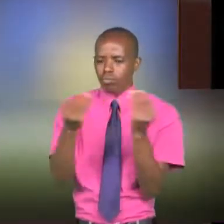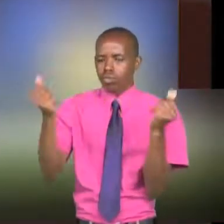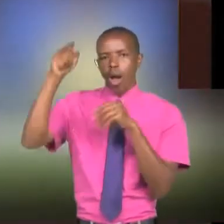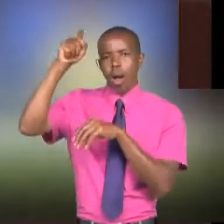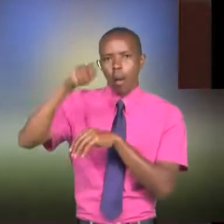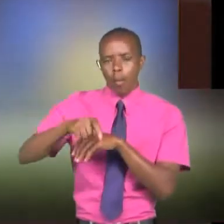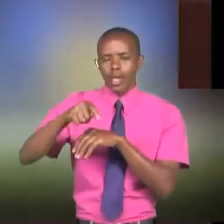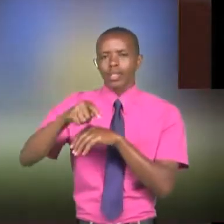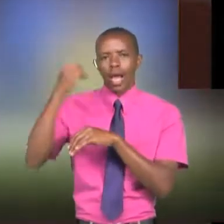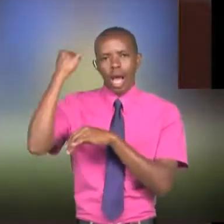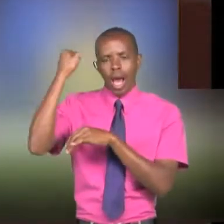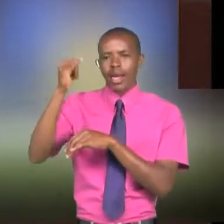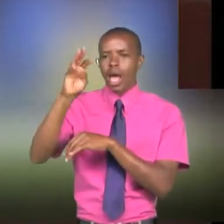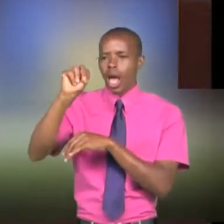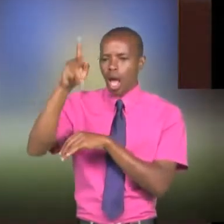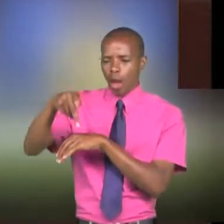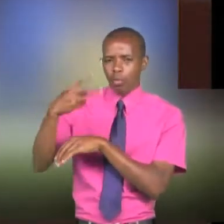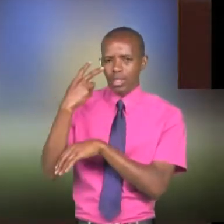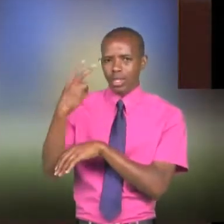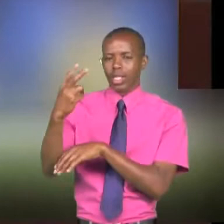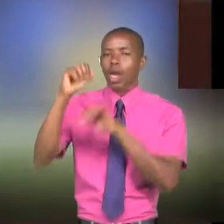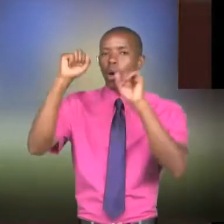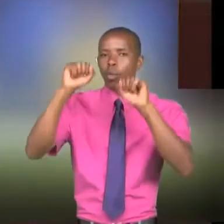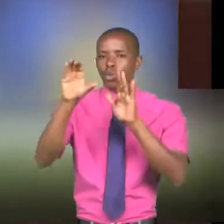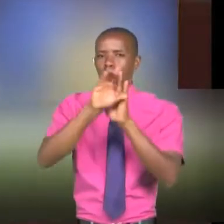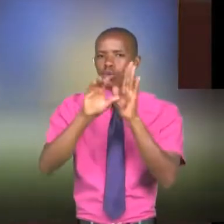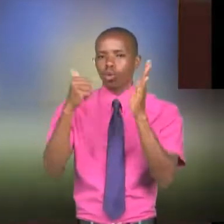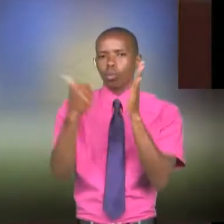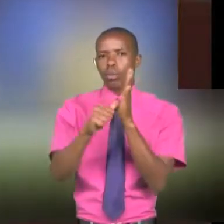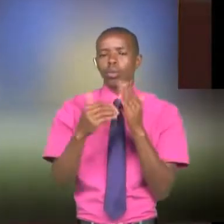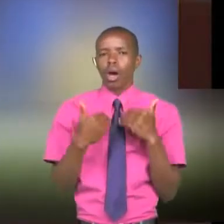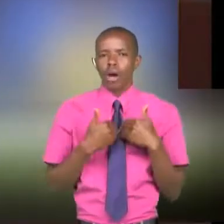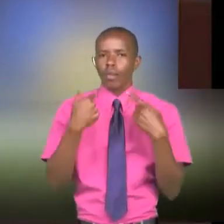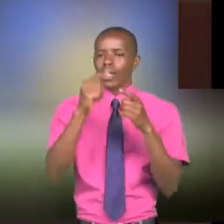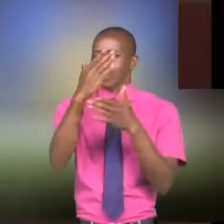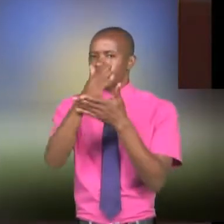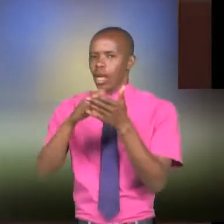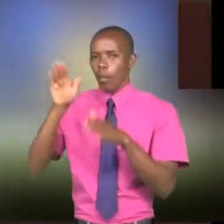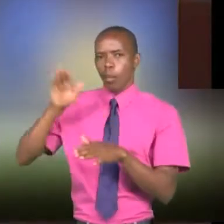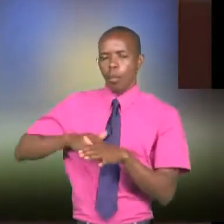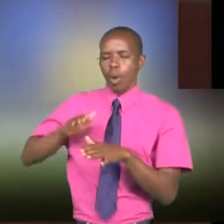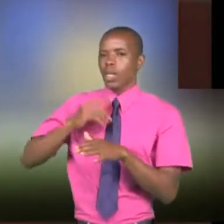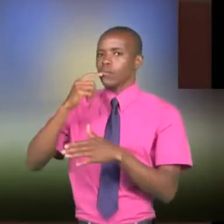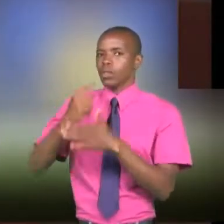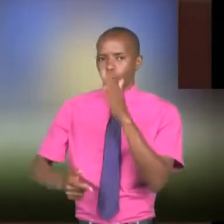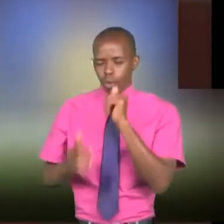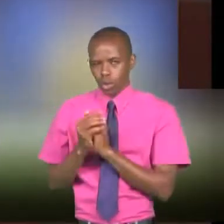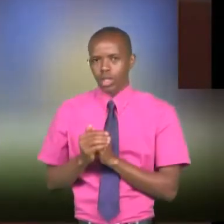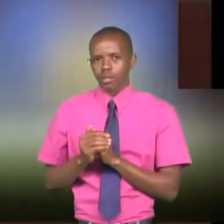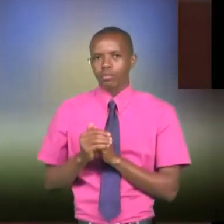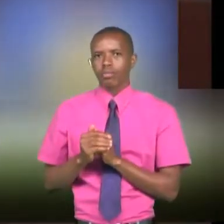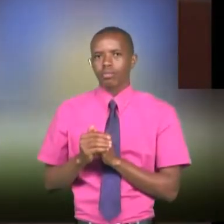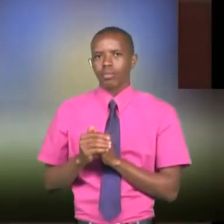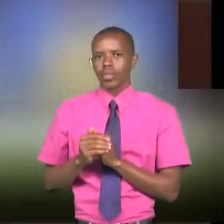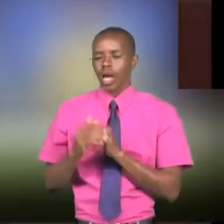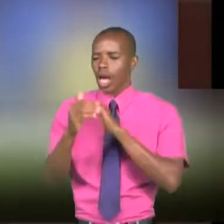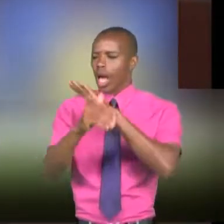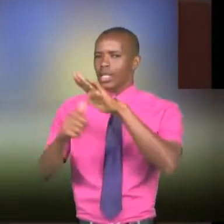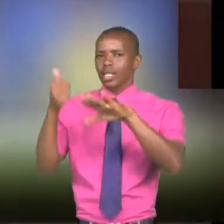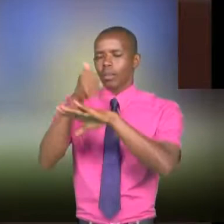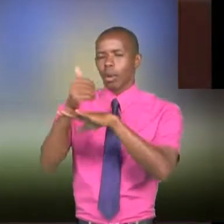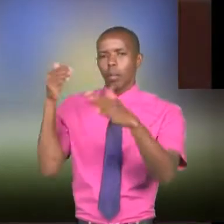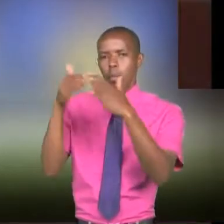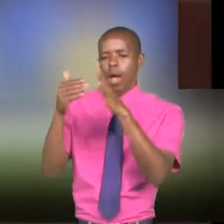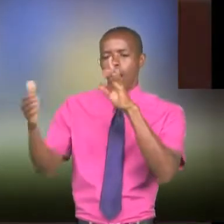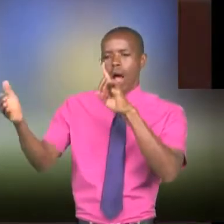that some MPs view could cause a constitutional crisis, but some women blame the quorum hitch for being the stumbling block to